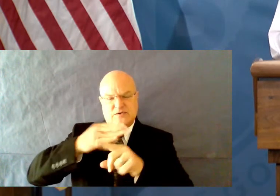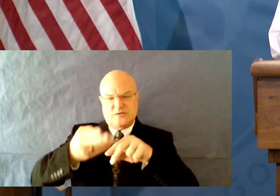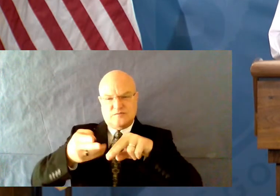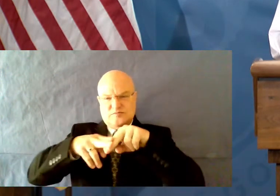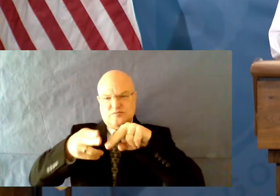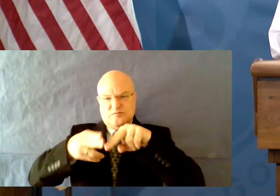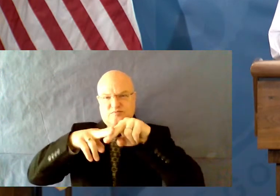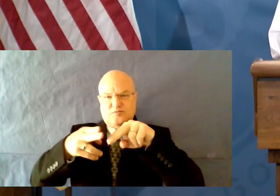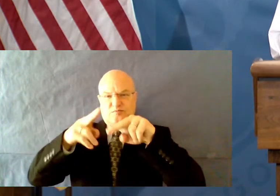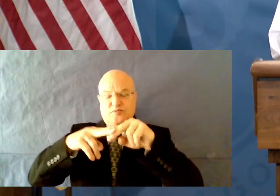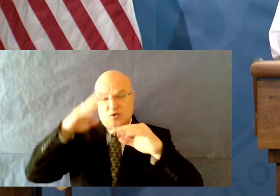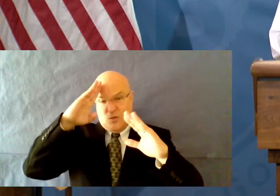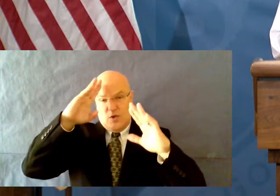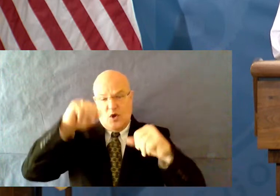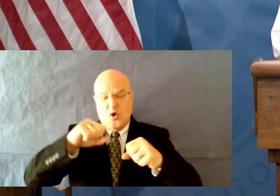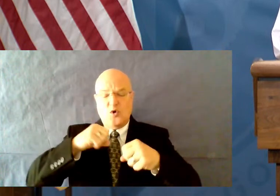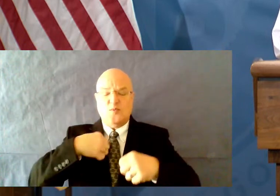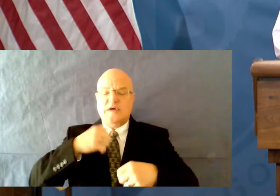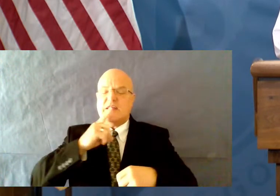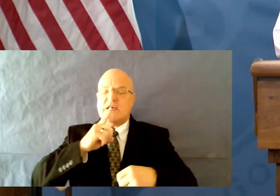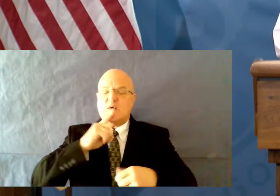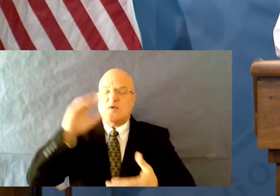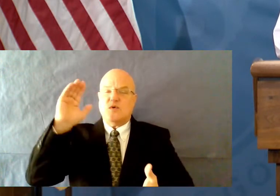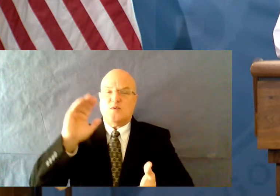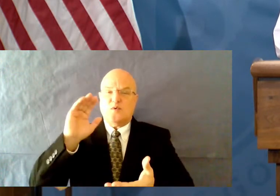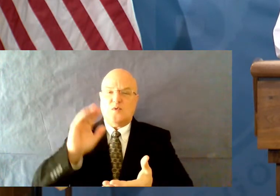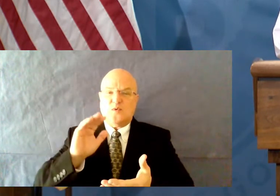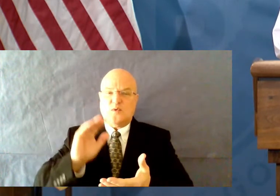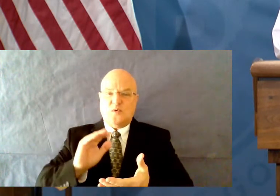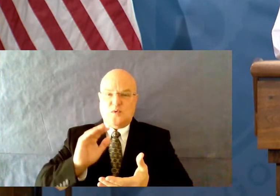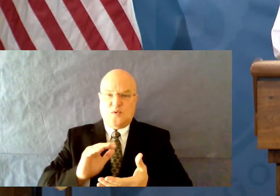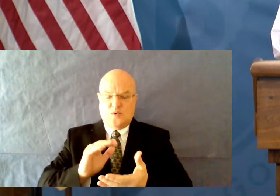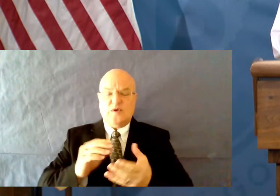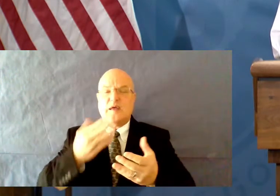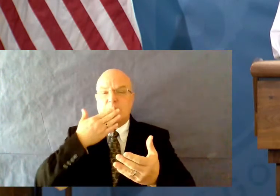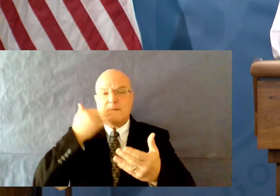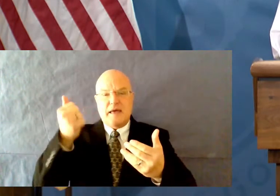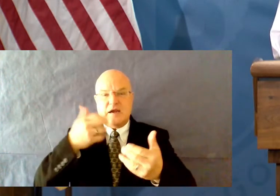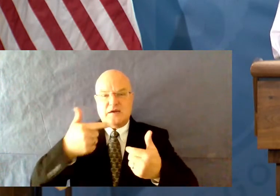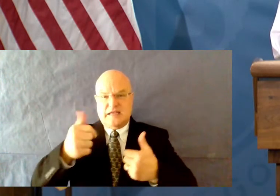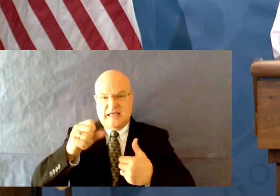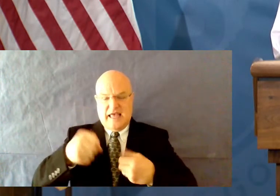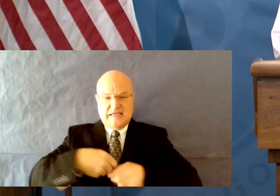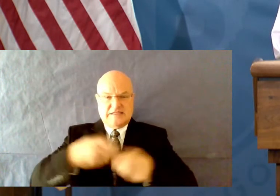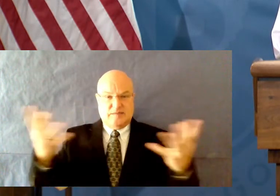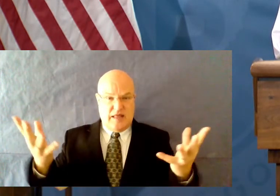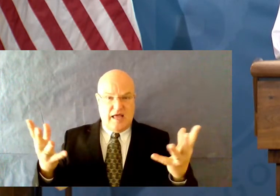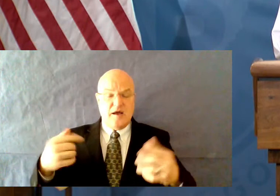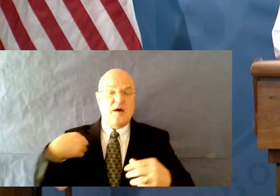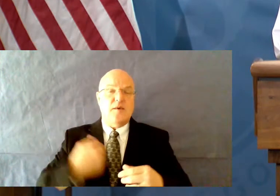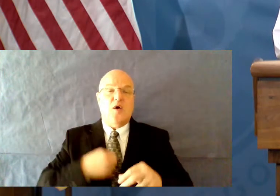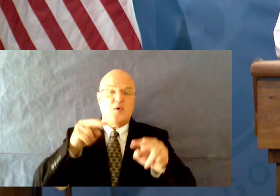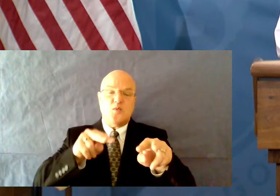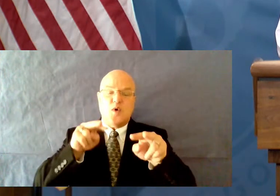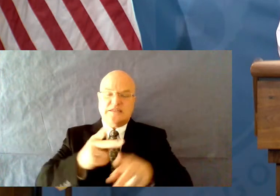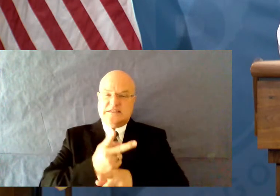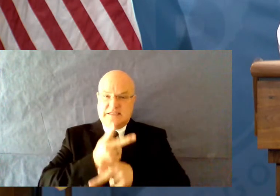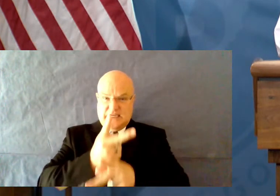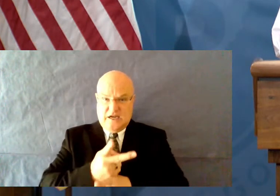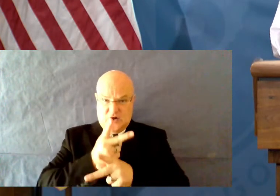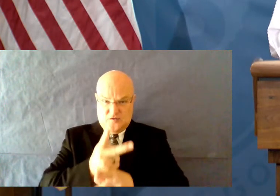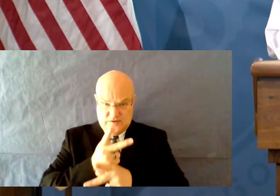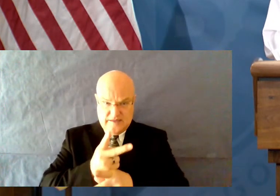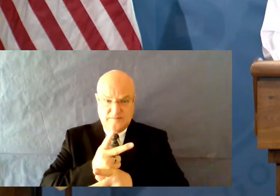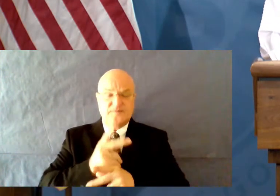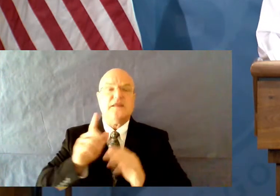strain on the natural gas supply will diminish, but this is something that we are watching very carefully, and